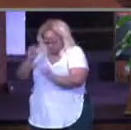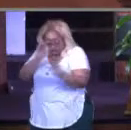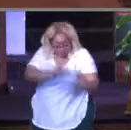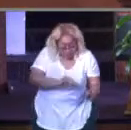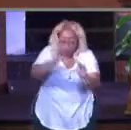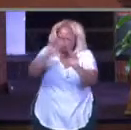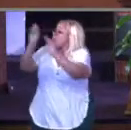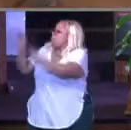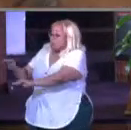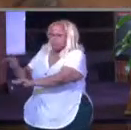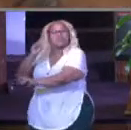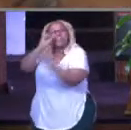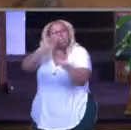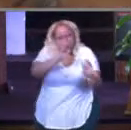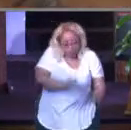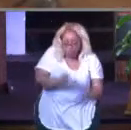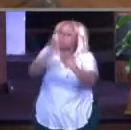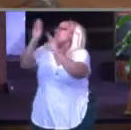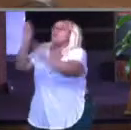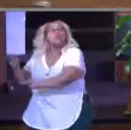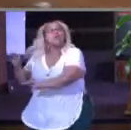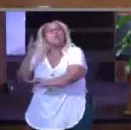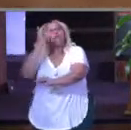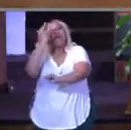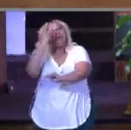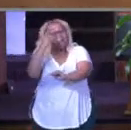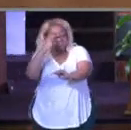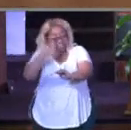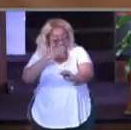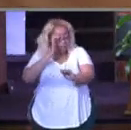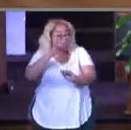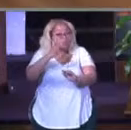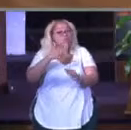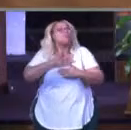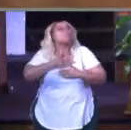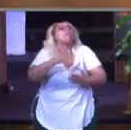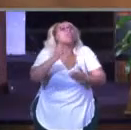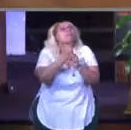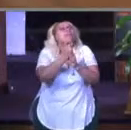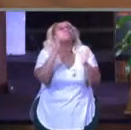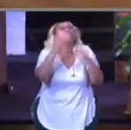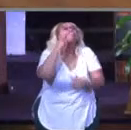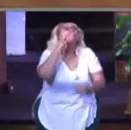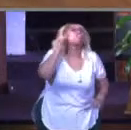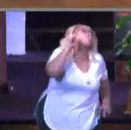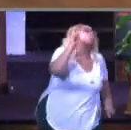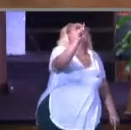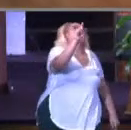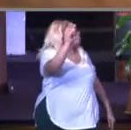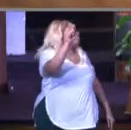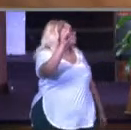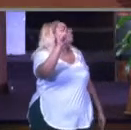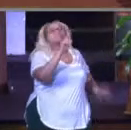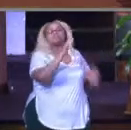can move it over. You can move it over because I will make room for it.